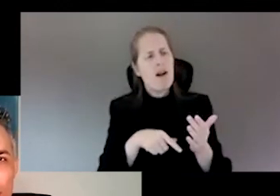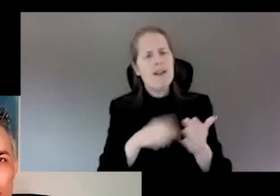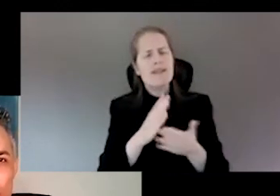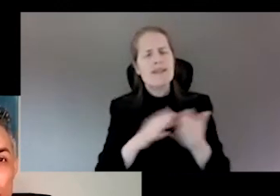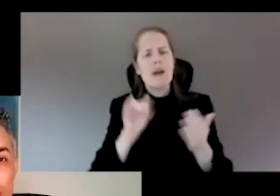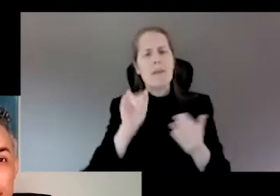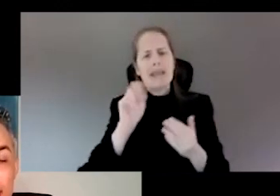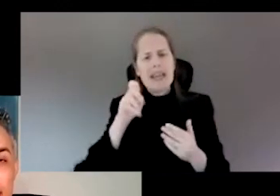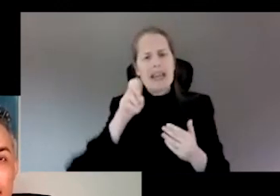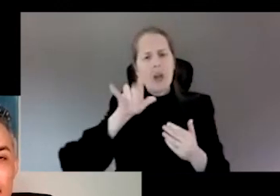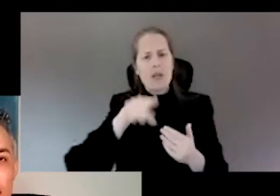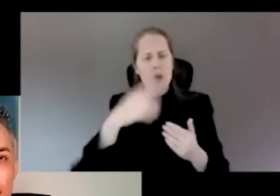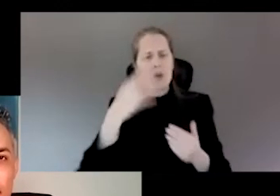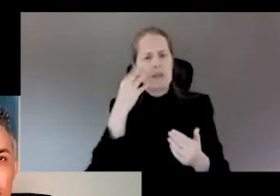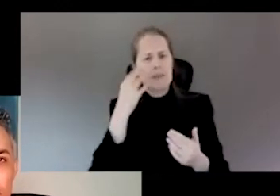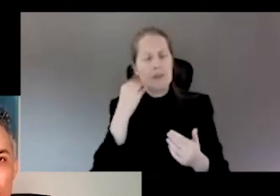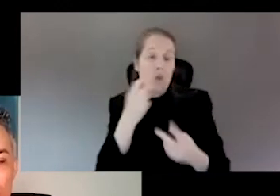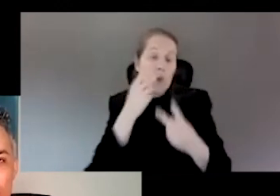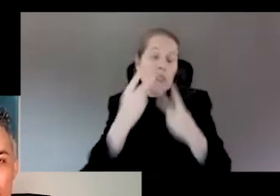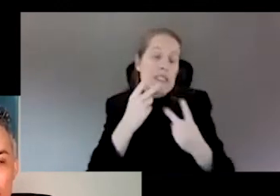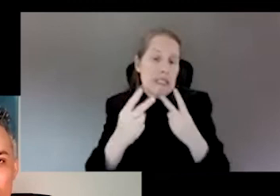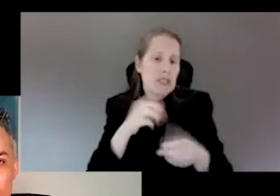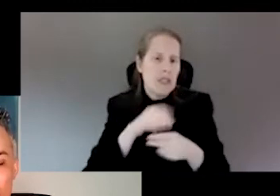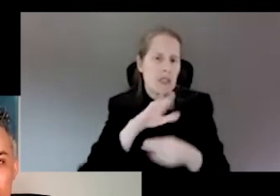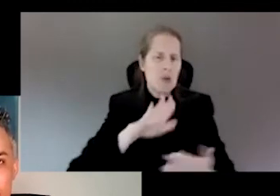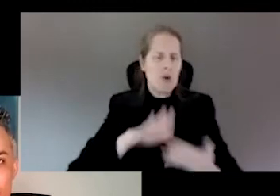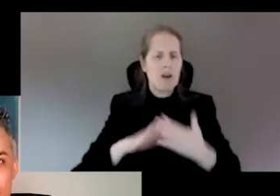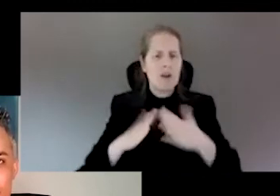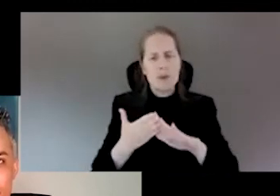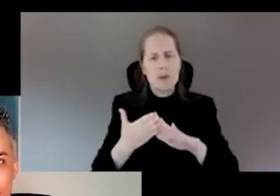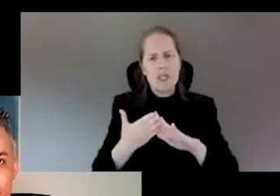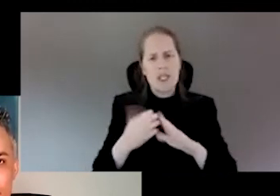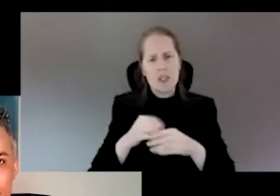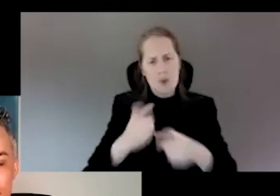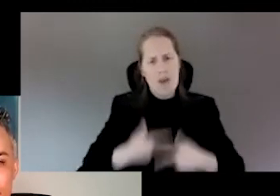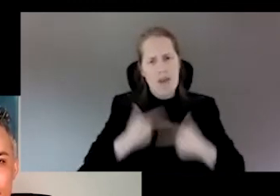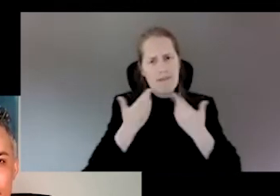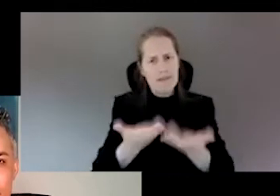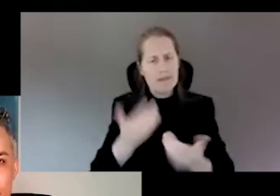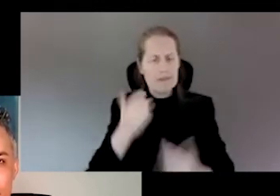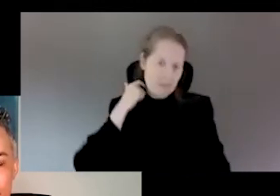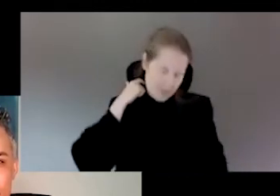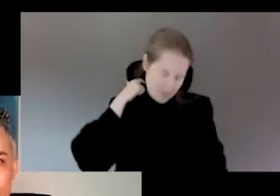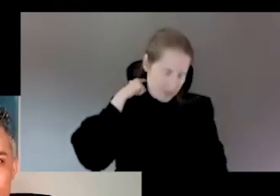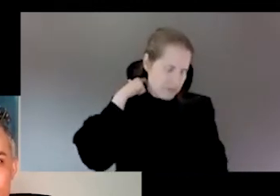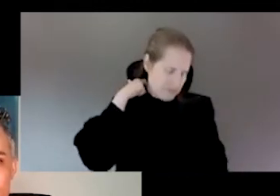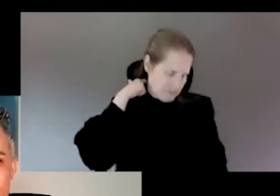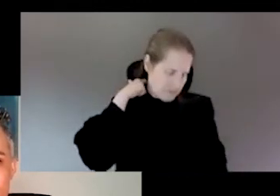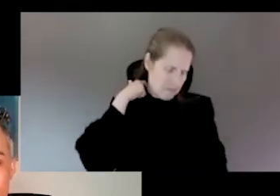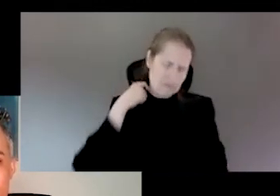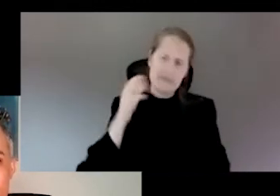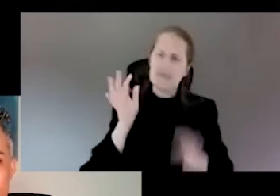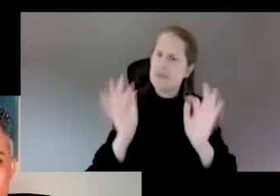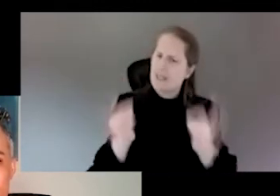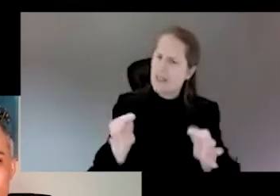also experienced or seen throughout your life course? Absolutely. There are